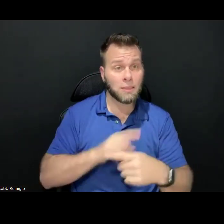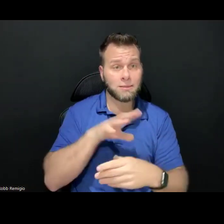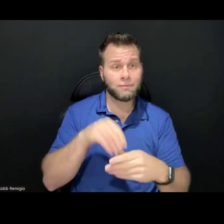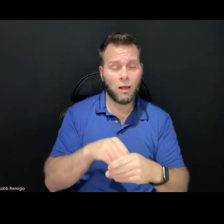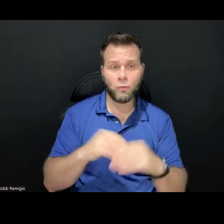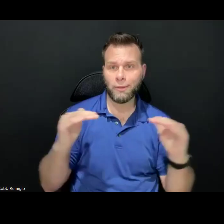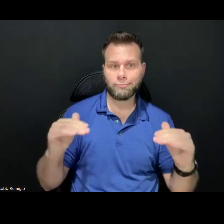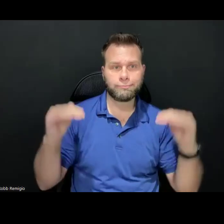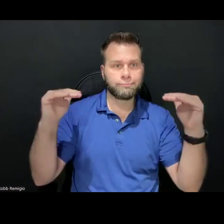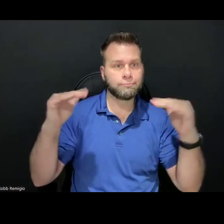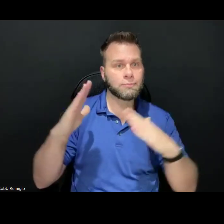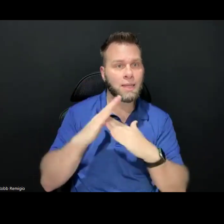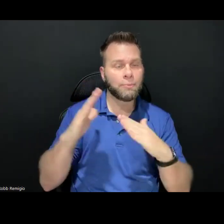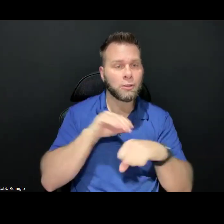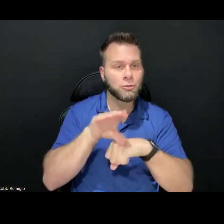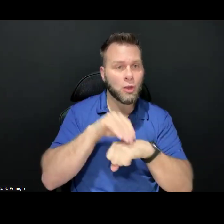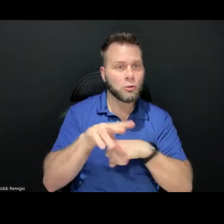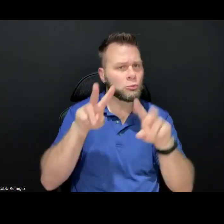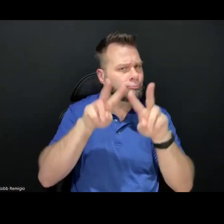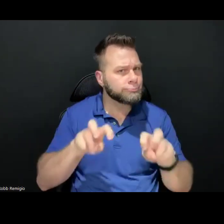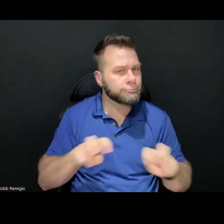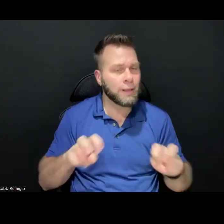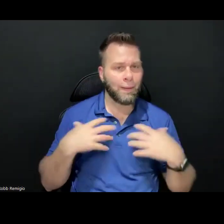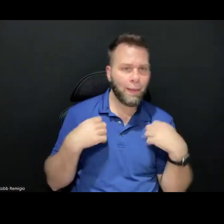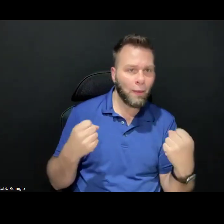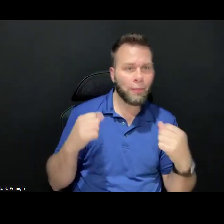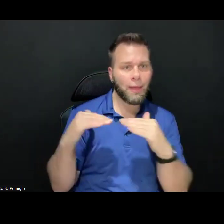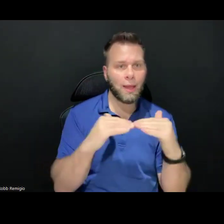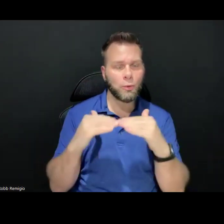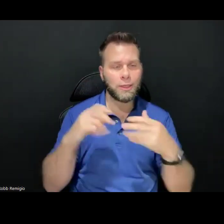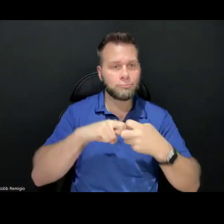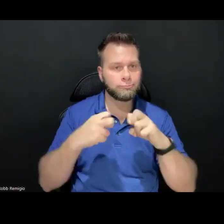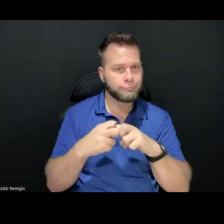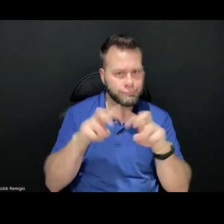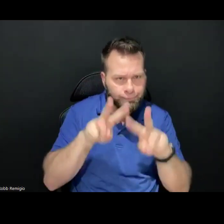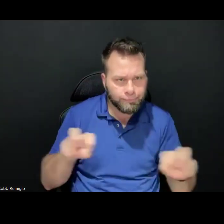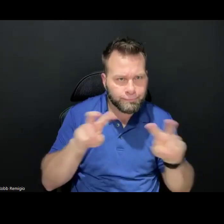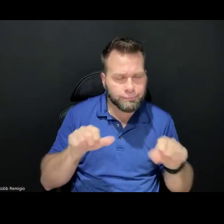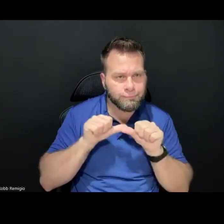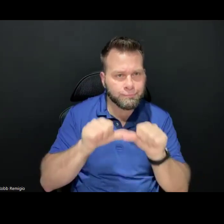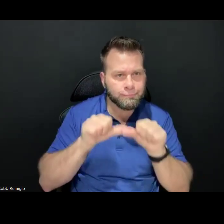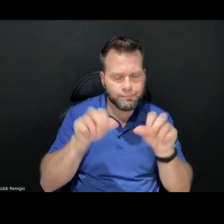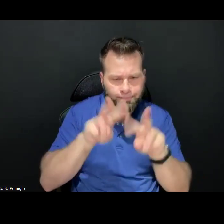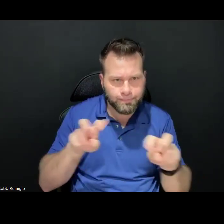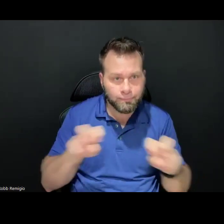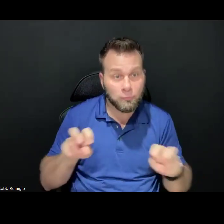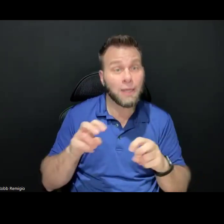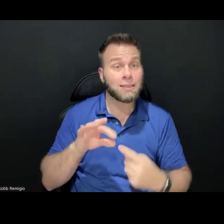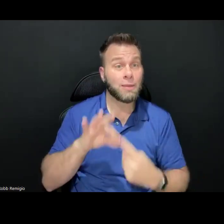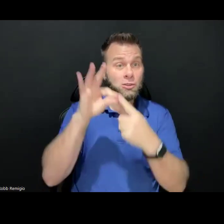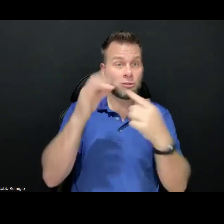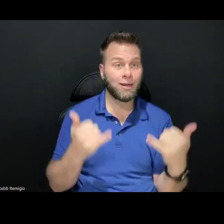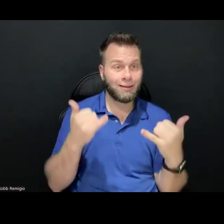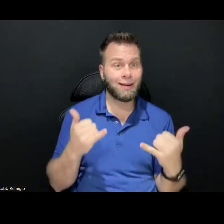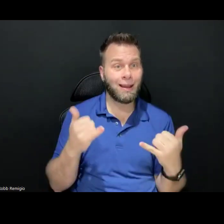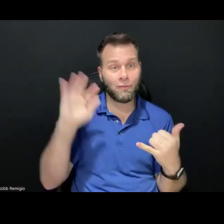consultants to analyze things like health equity issues, and they're doing ongoing analysis of the potential Medicaid cuts that are being discussed